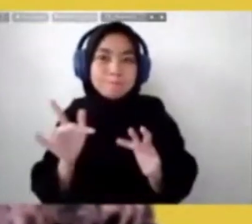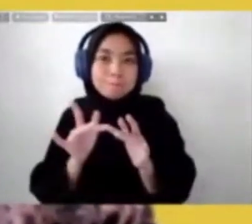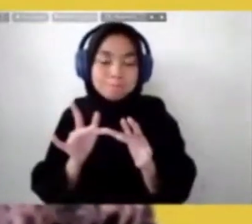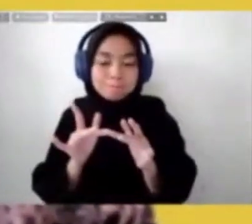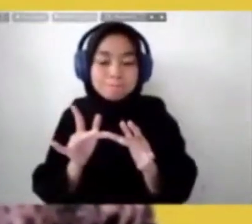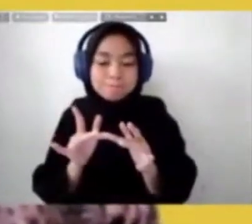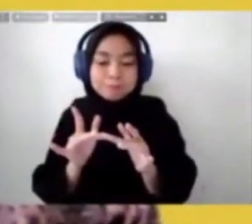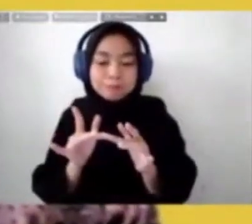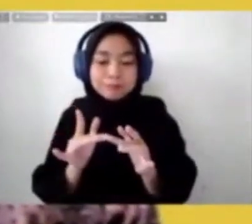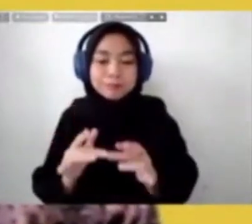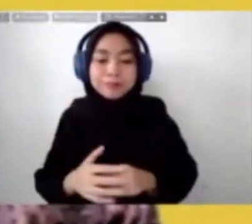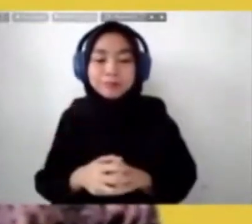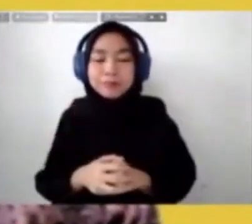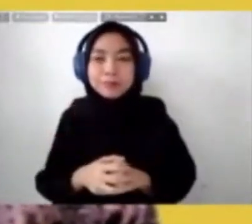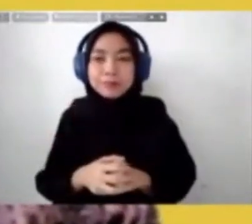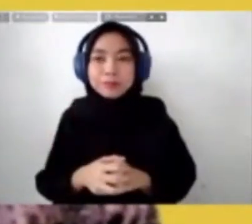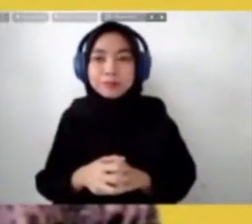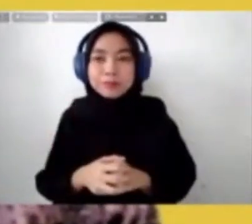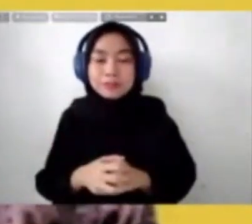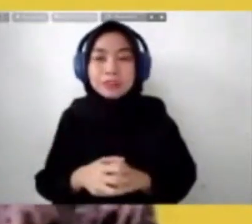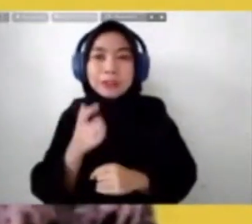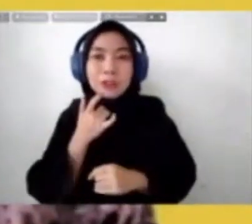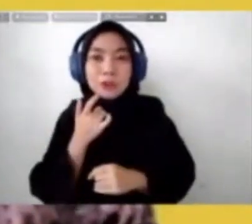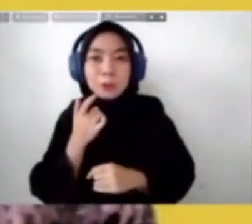on. She tried to join us to connect.